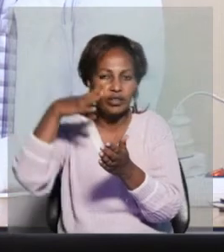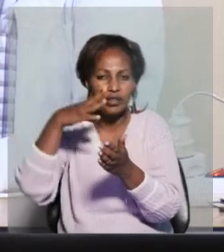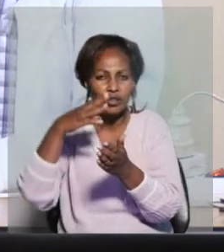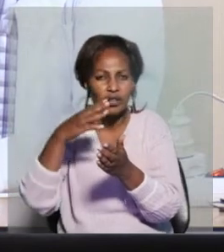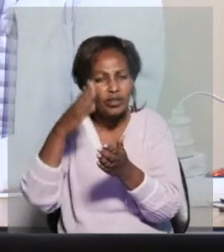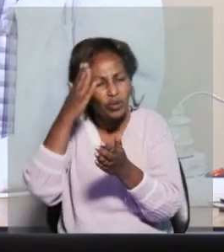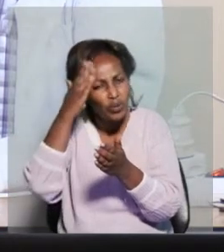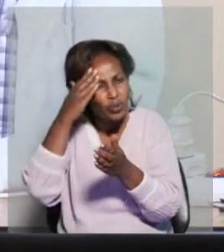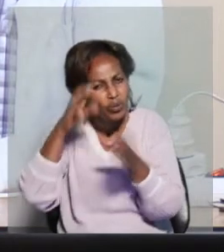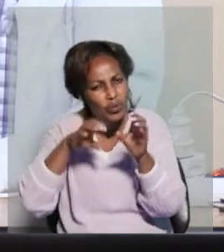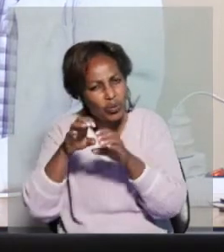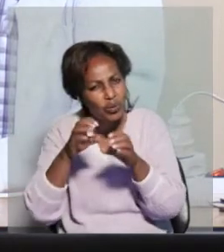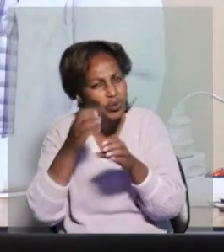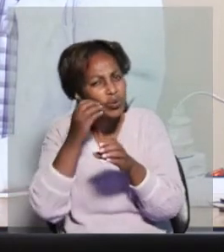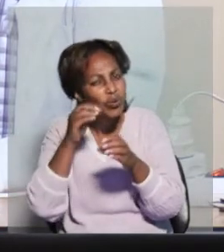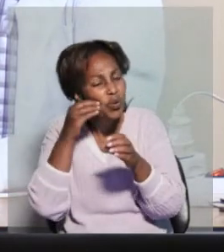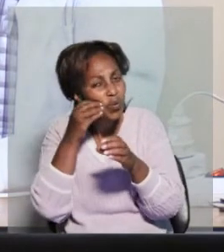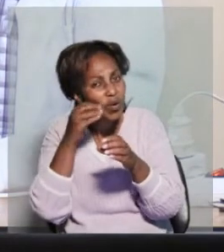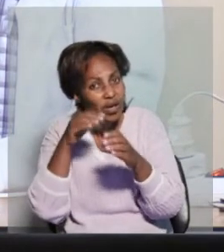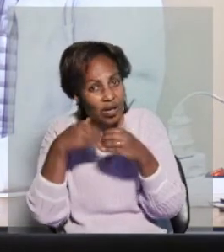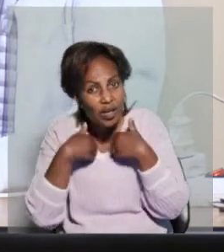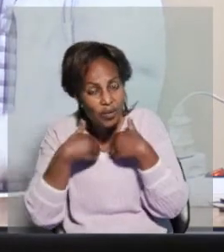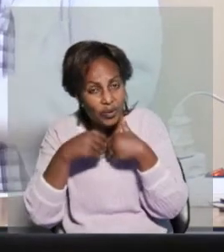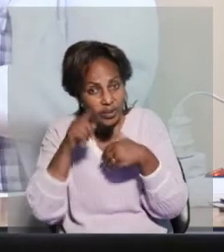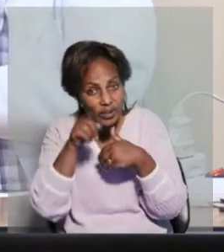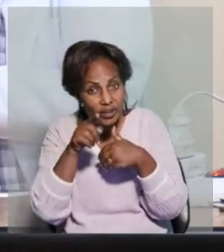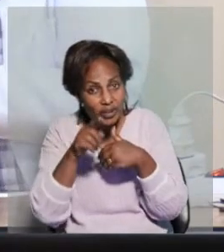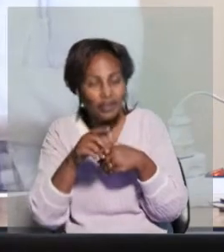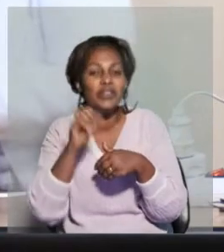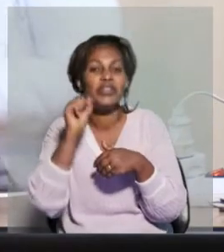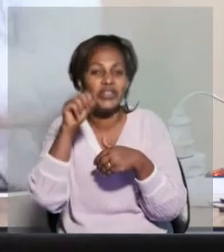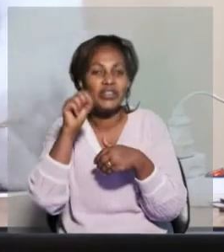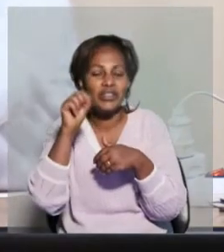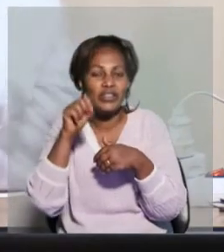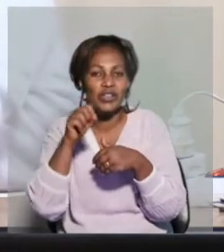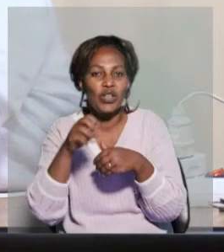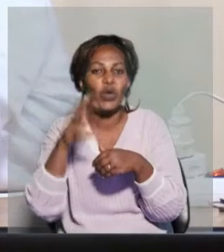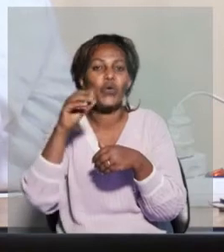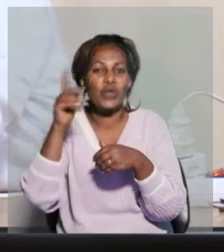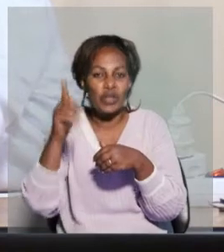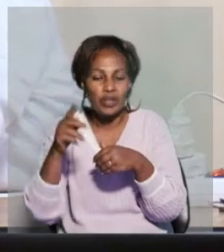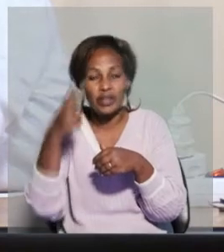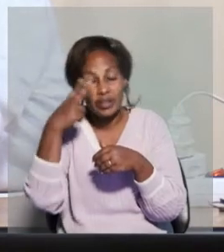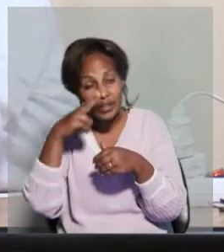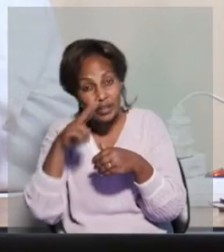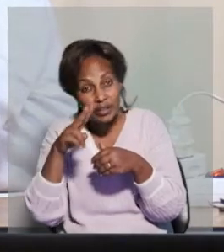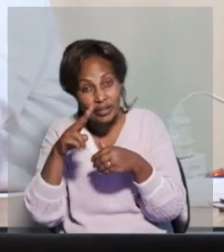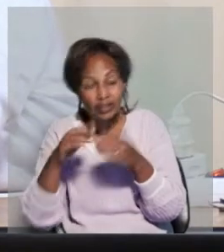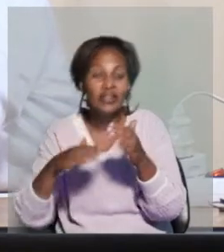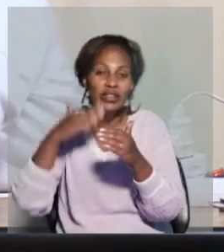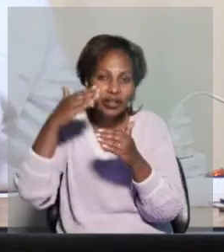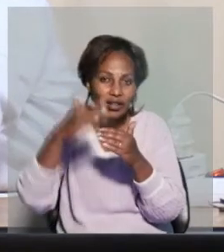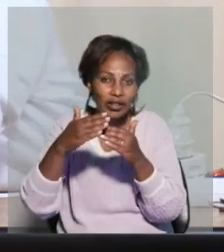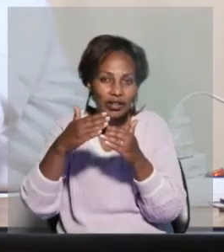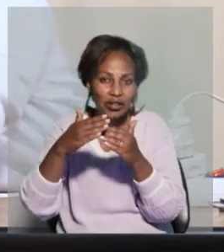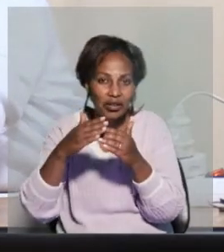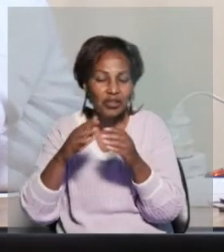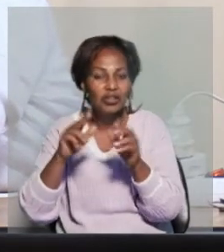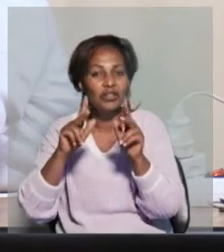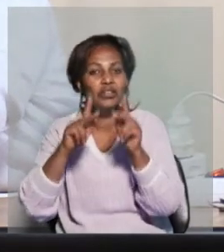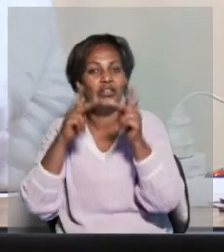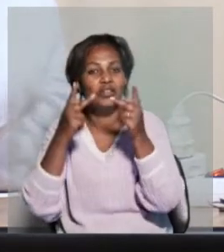Do you have this kind of house at home? Yeah. Okay. Let's see the next type of